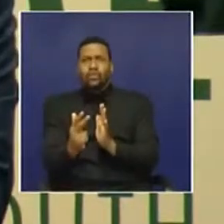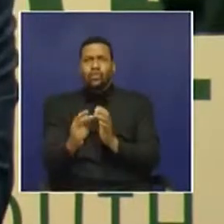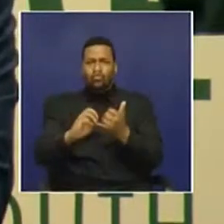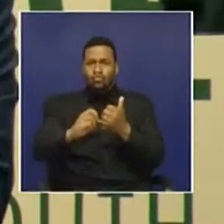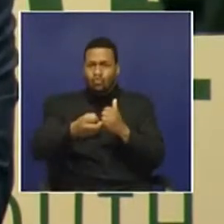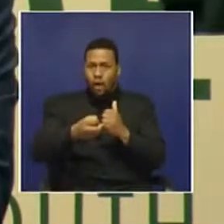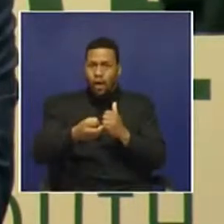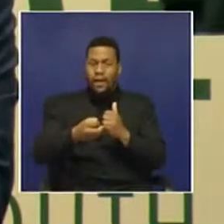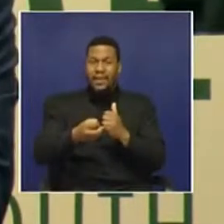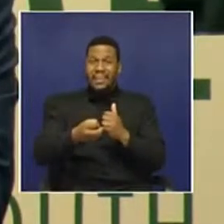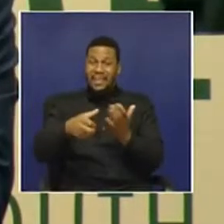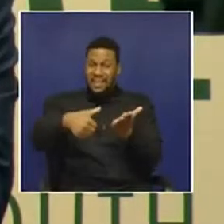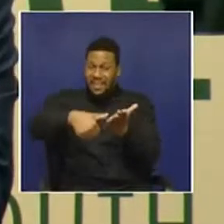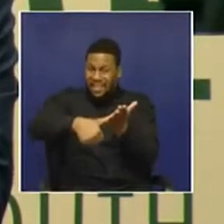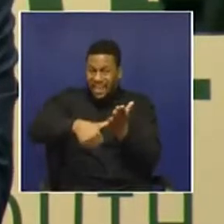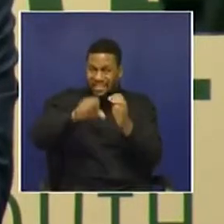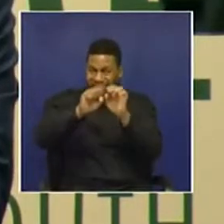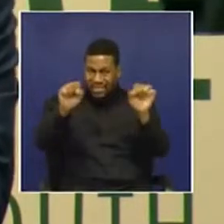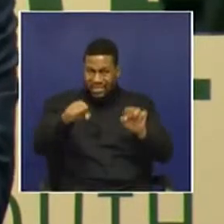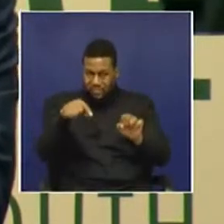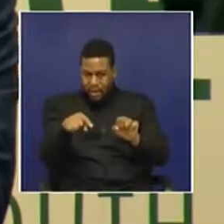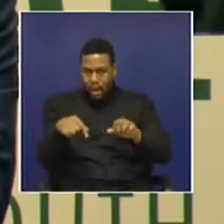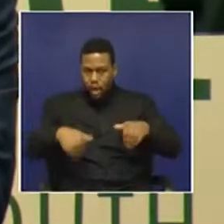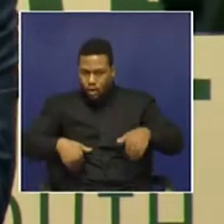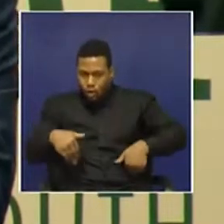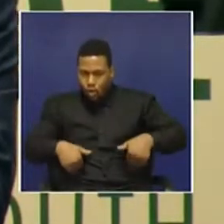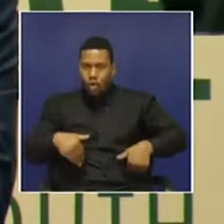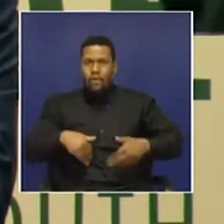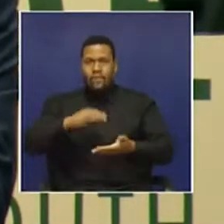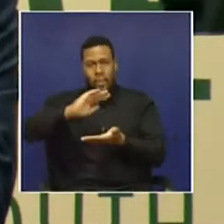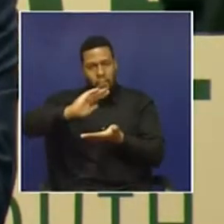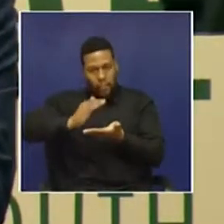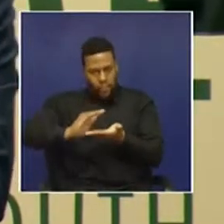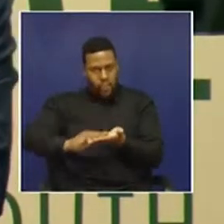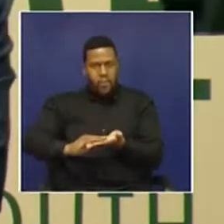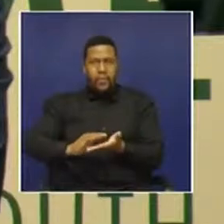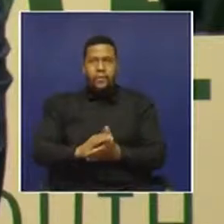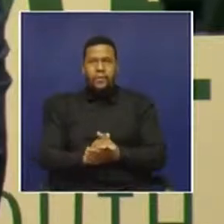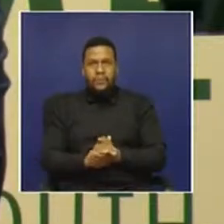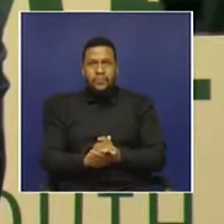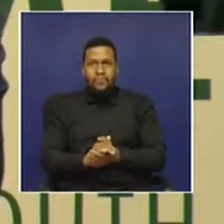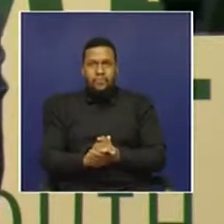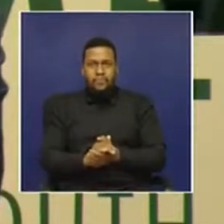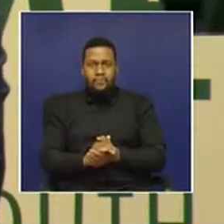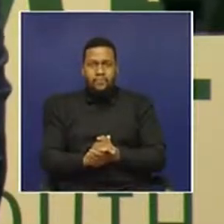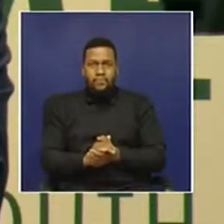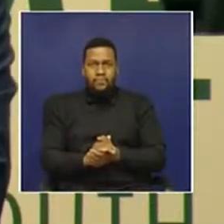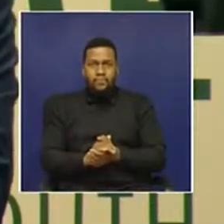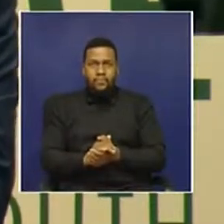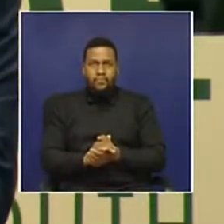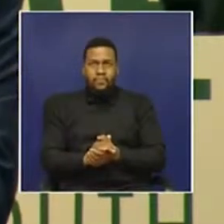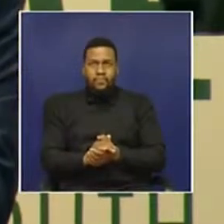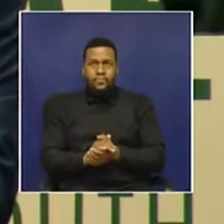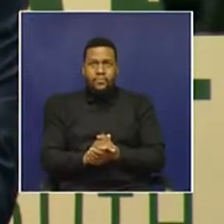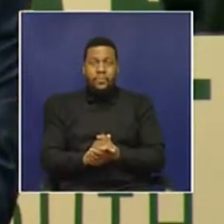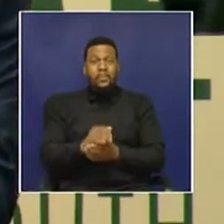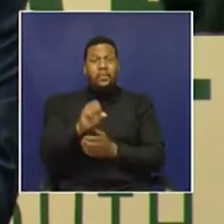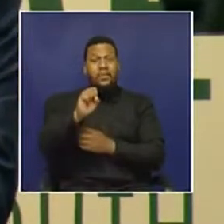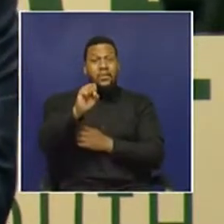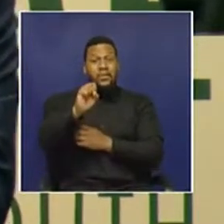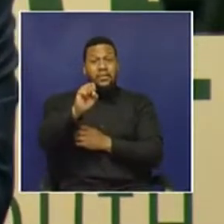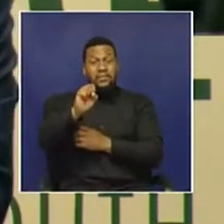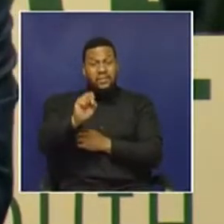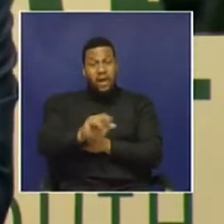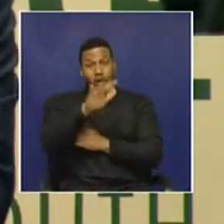system will yield 3 billion of savings. The South African Social